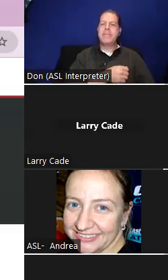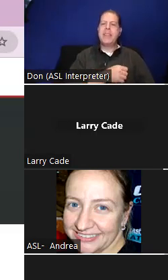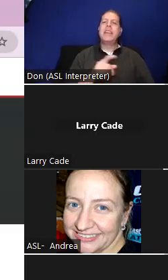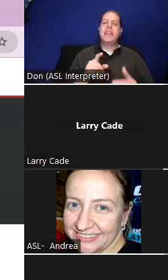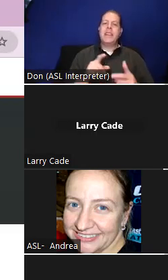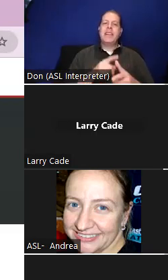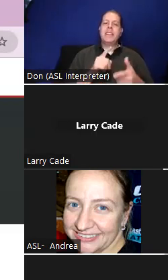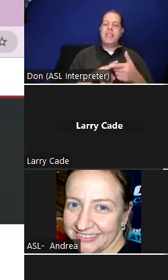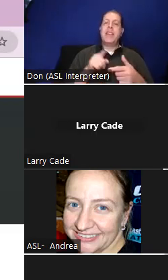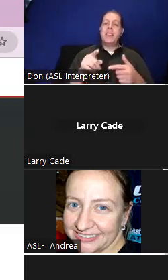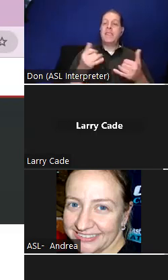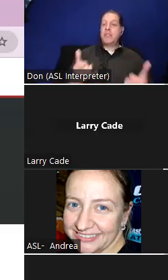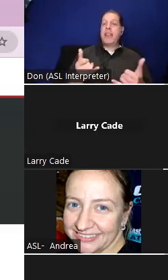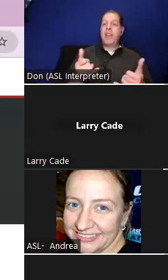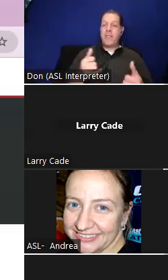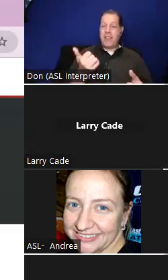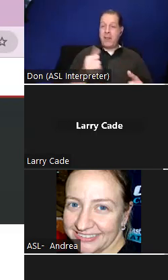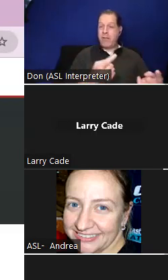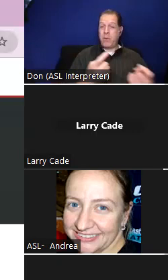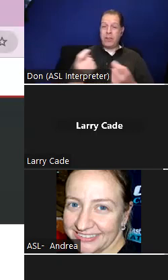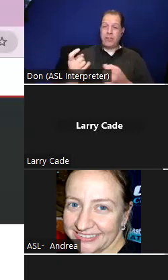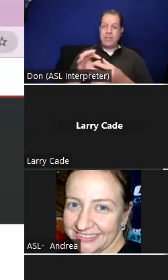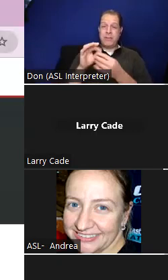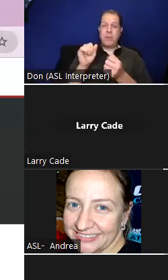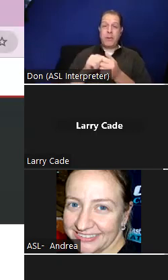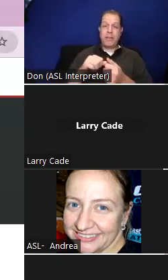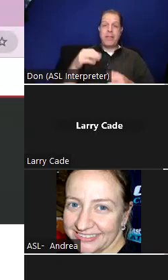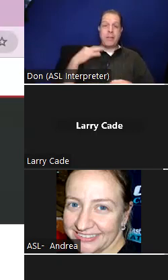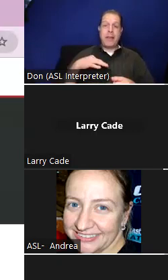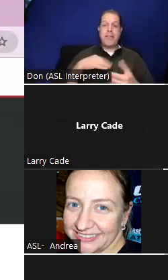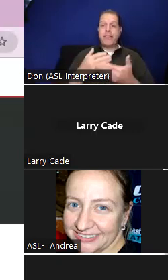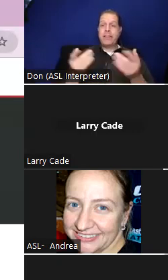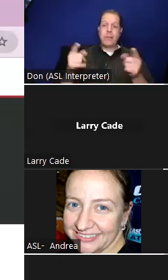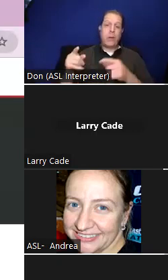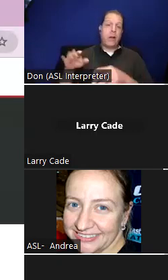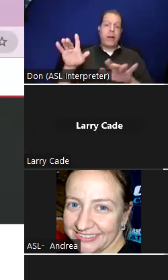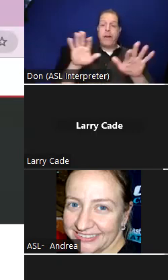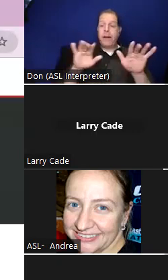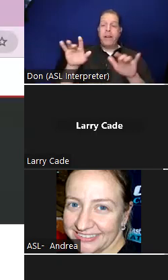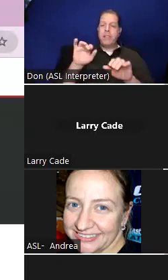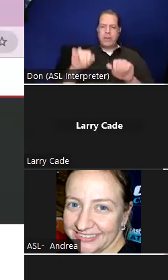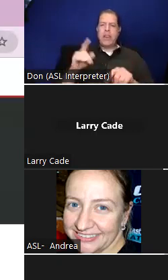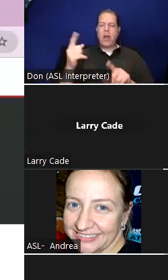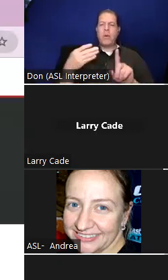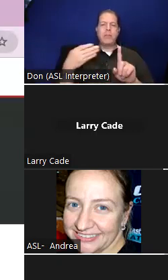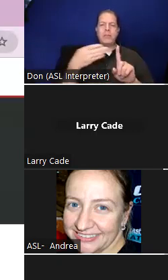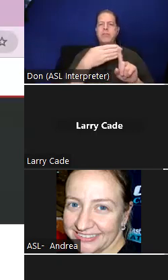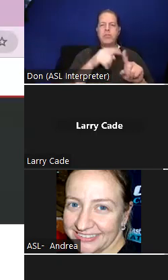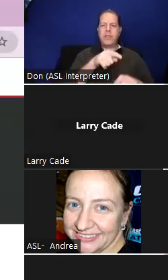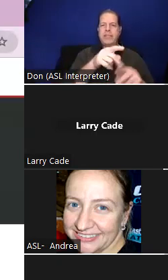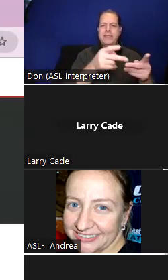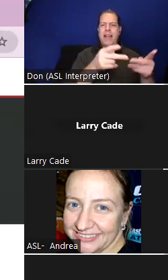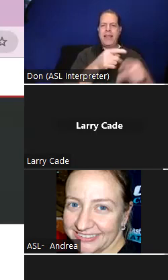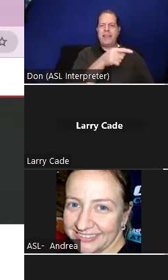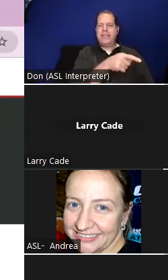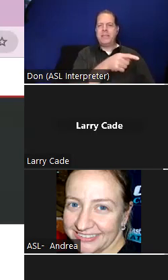But in the meantime, if anyone has questions, especially with benefit fairs going on right now, you can always direct them to this site because there's lots